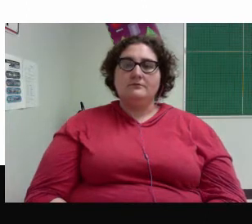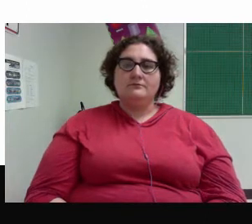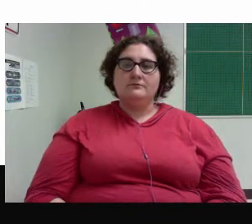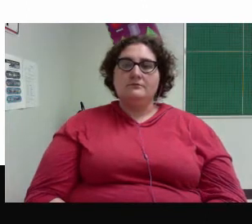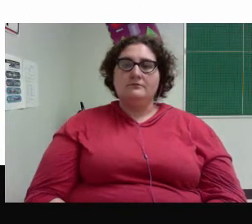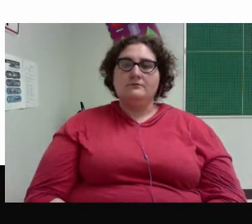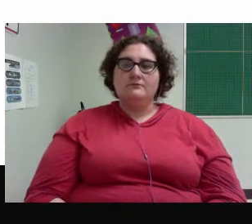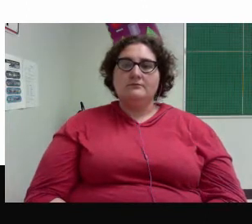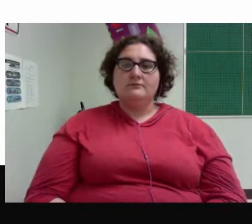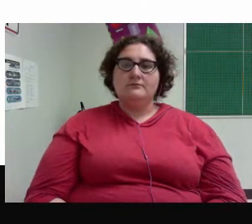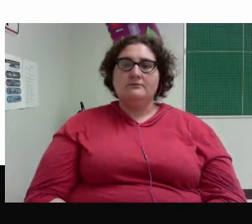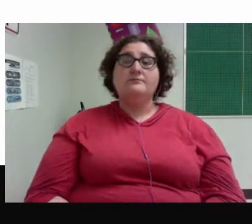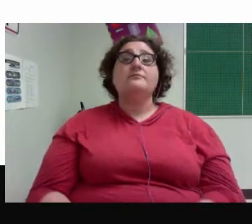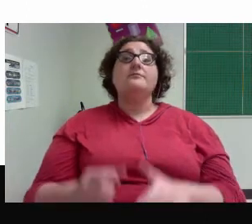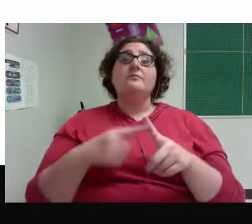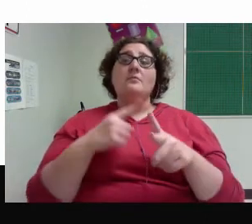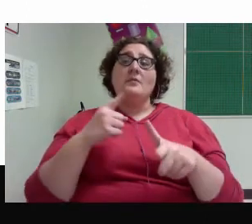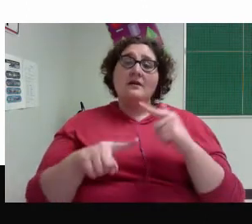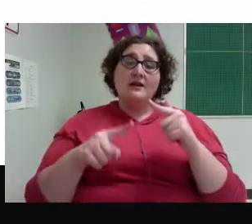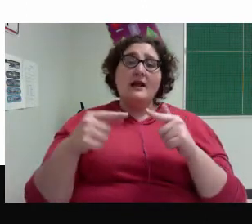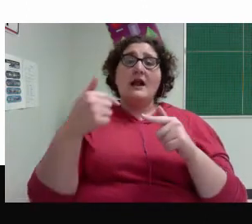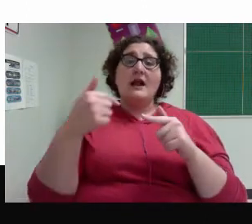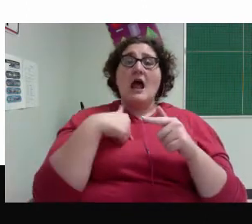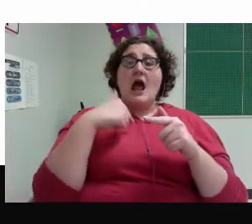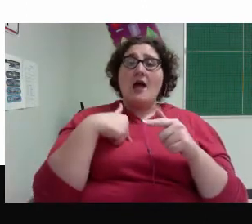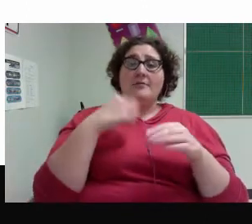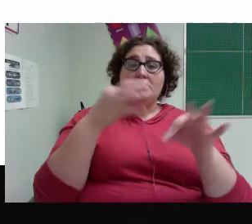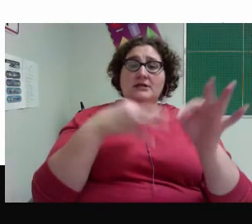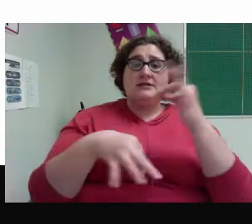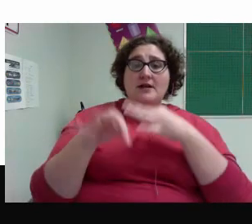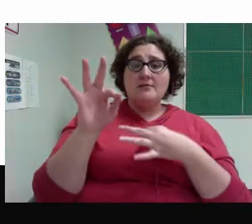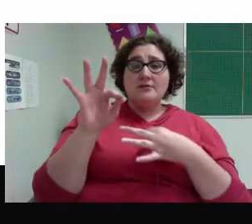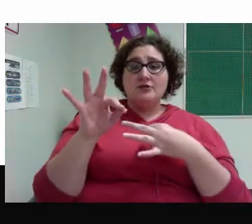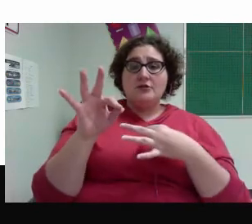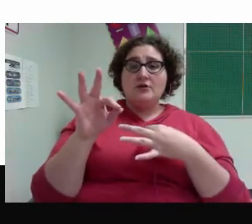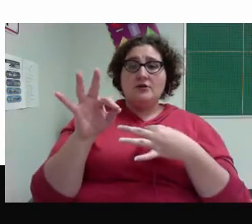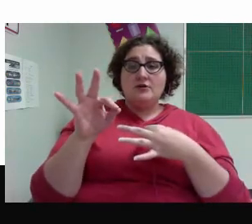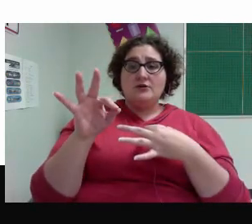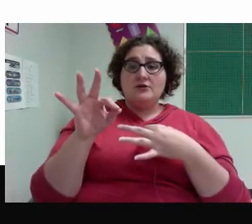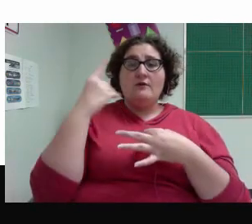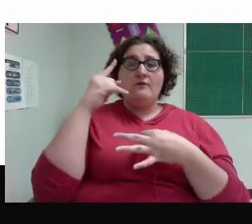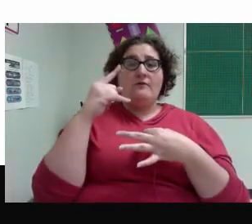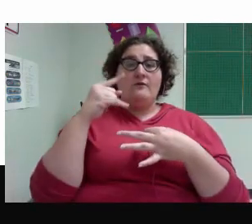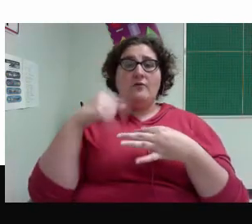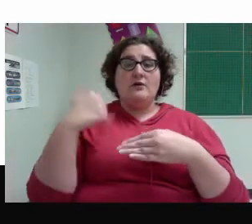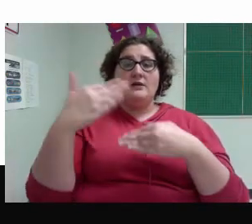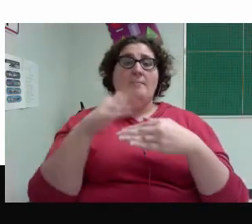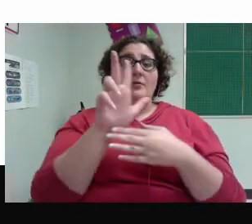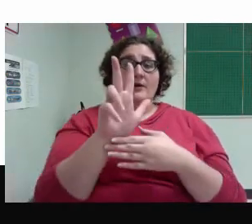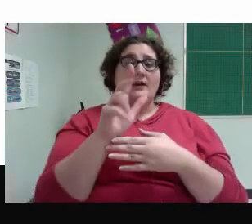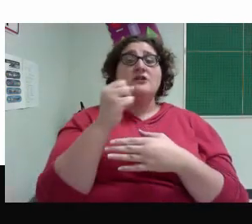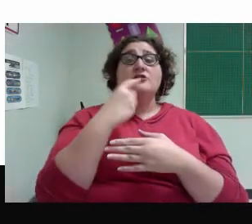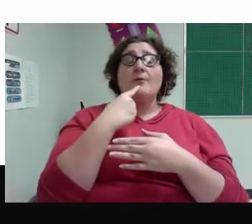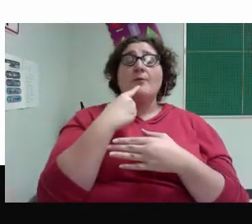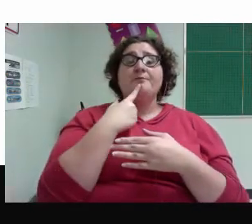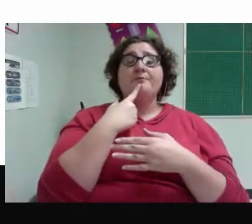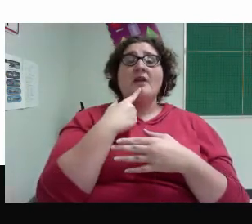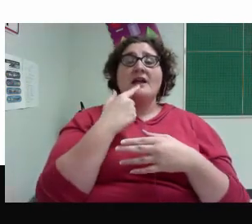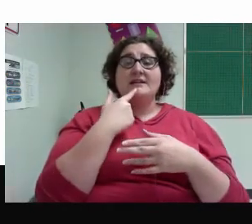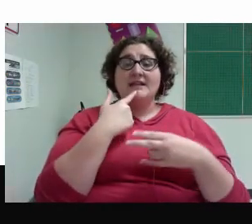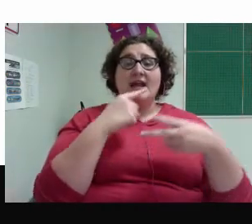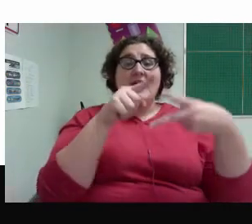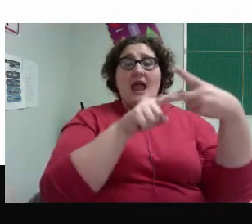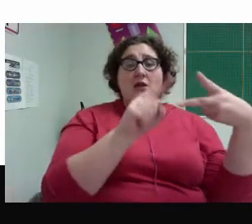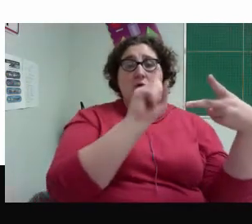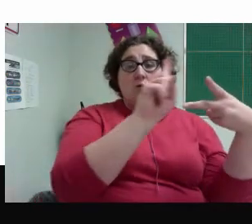Okay. Then I'm going to substitute this information into step 3. So I can say that